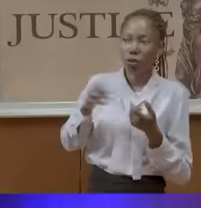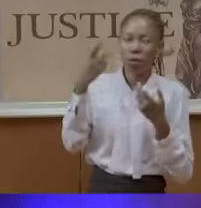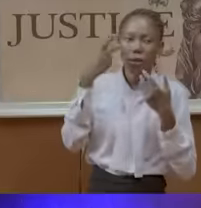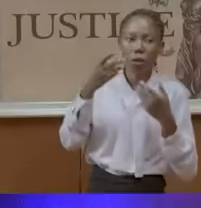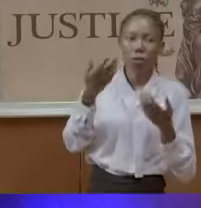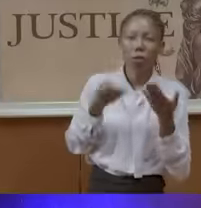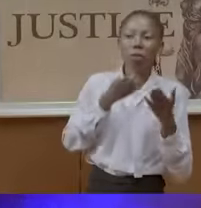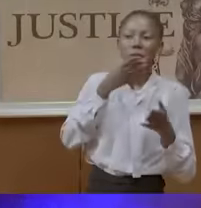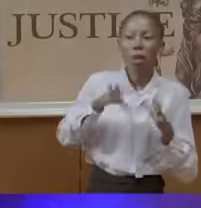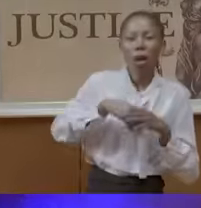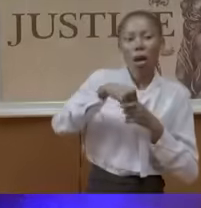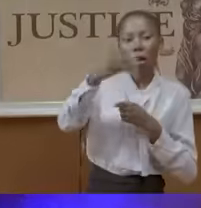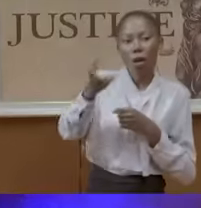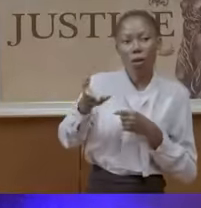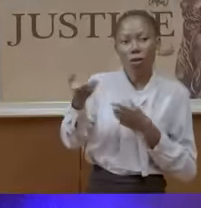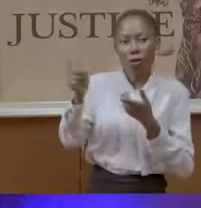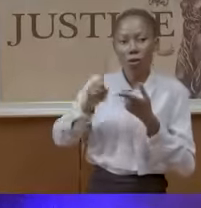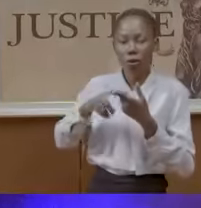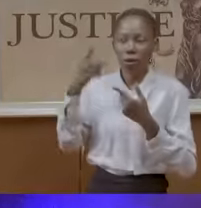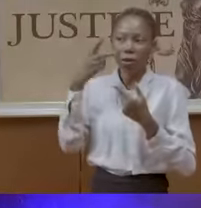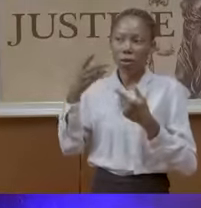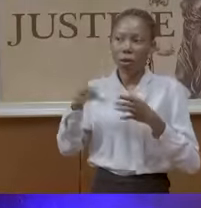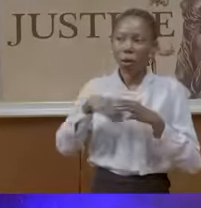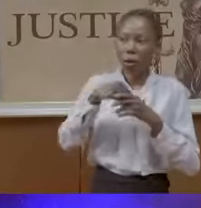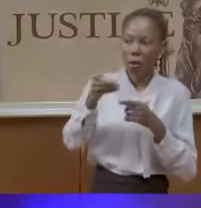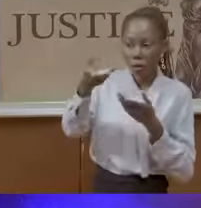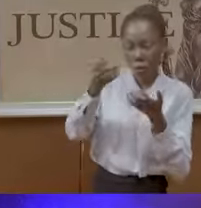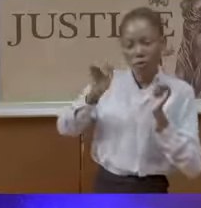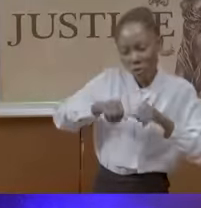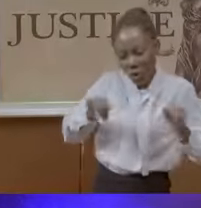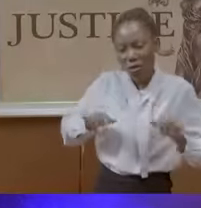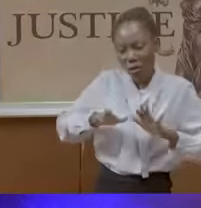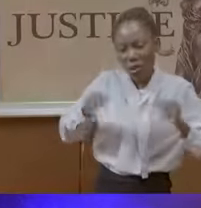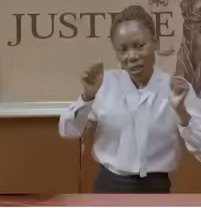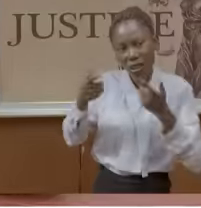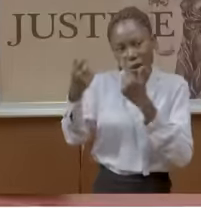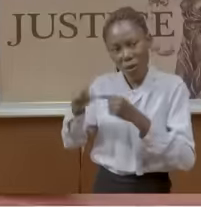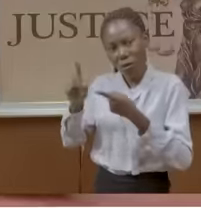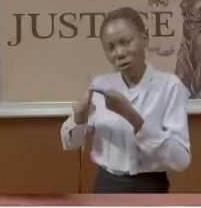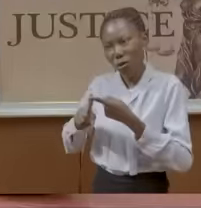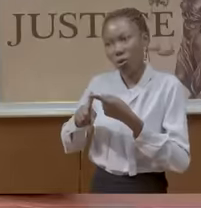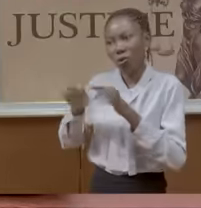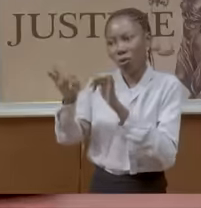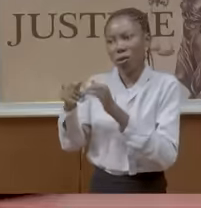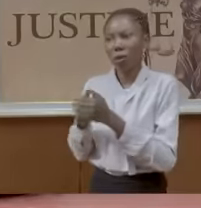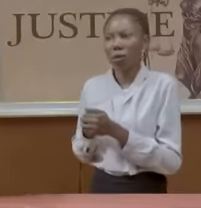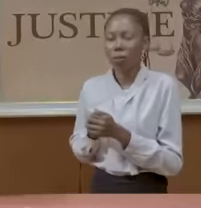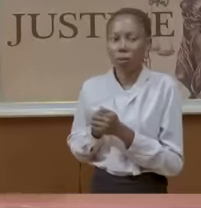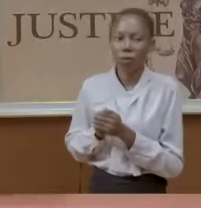You want a neutral place. Yeah. I'm not talking to you. Do you want to meet at a neutral place? No, you can come over to my place. There is no way they will not tell their mom.